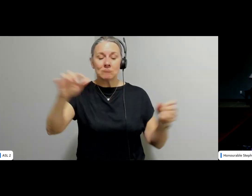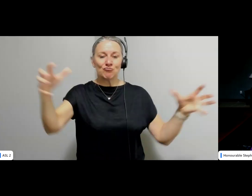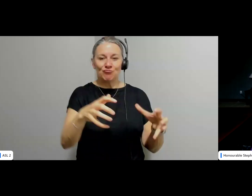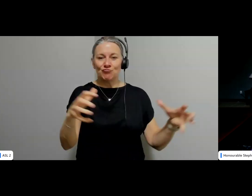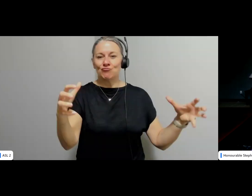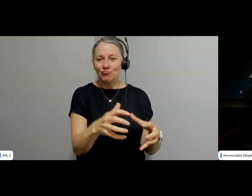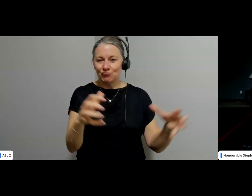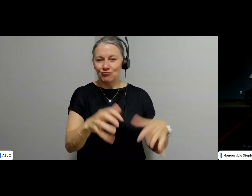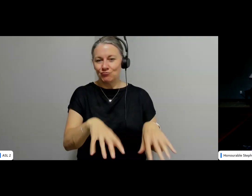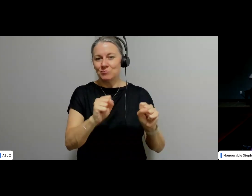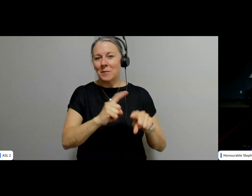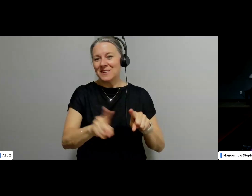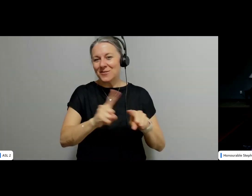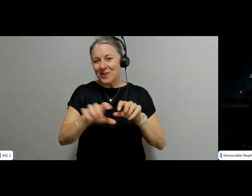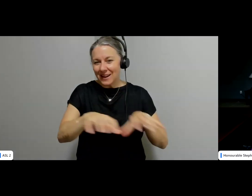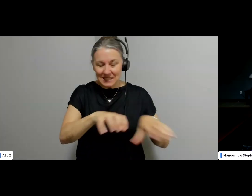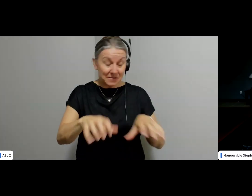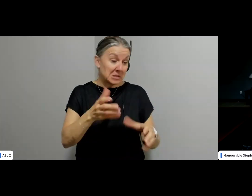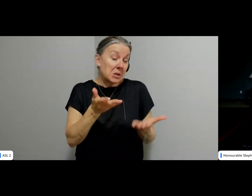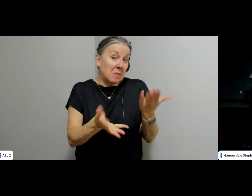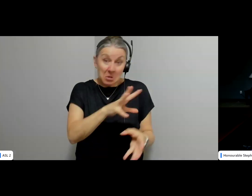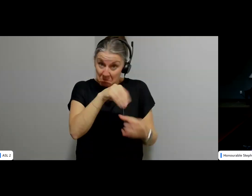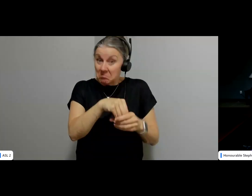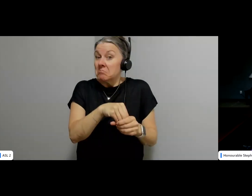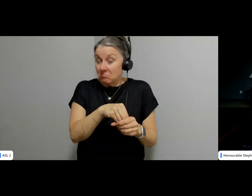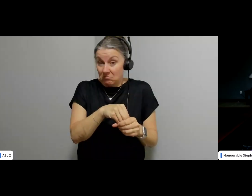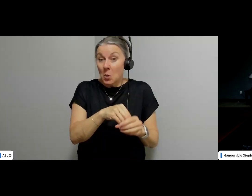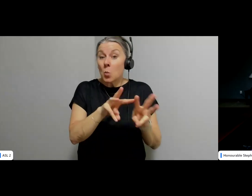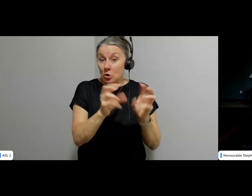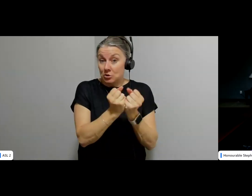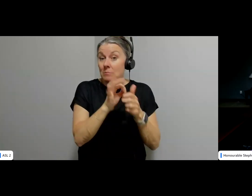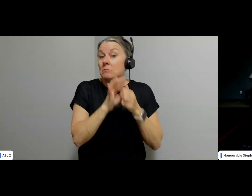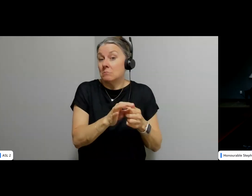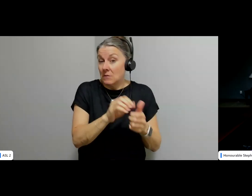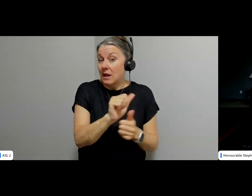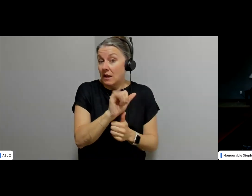maybe having a digital literacy training. And those